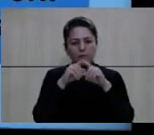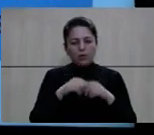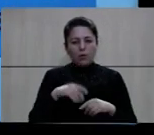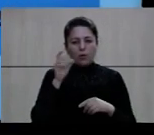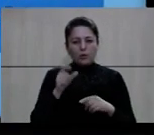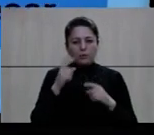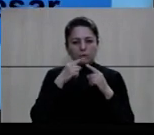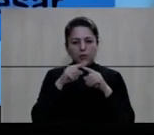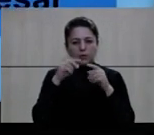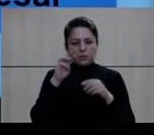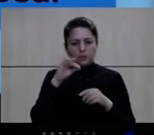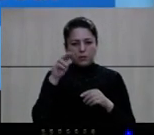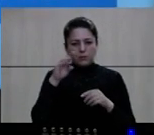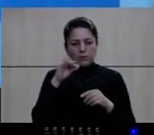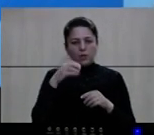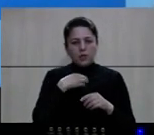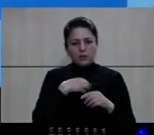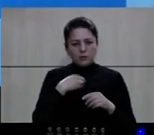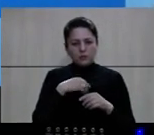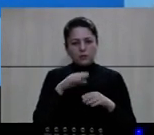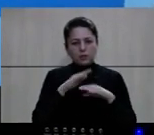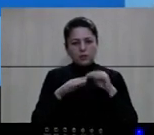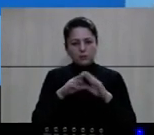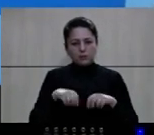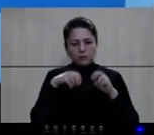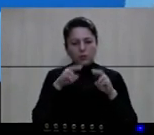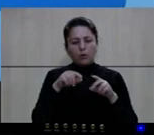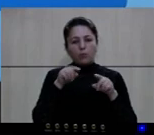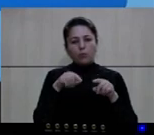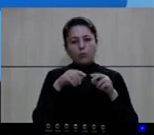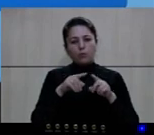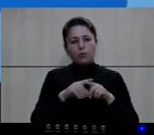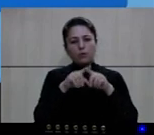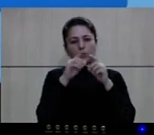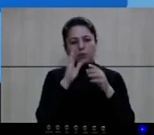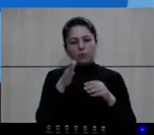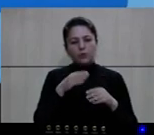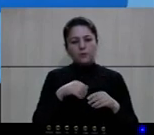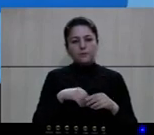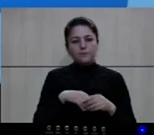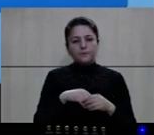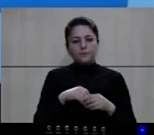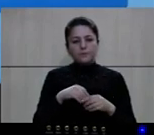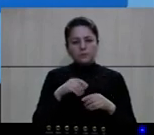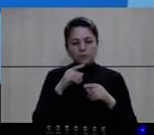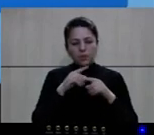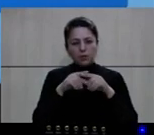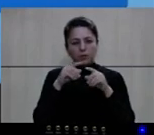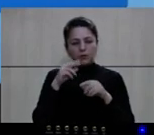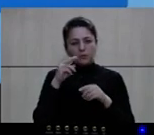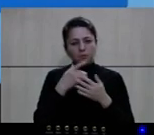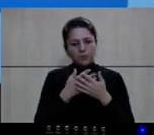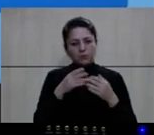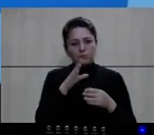tipiga asosiy kasbning predmeti bu texnika hisoblanadi. Texnika predmet hisoblangandan